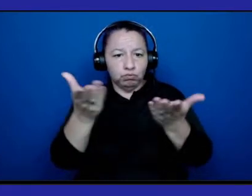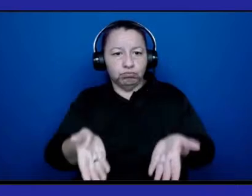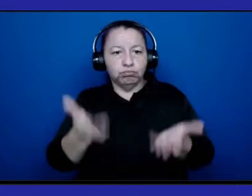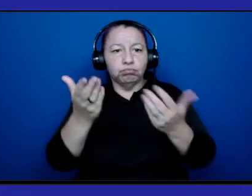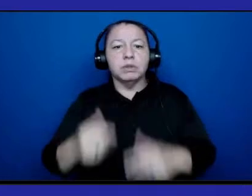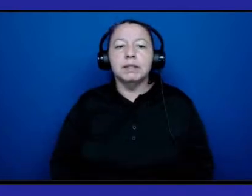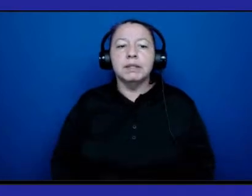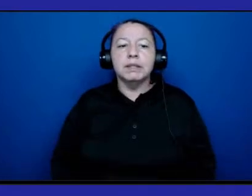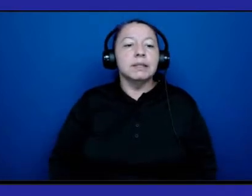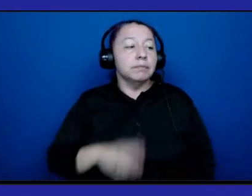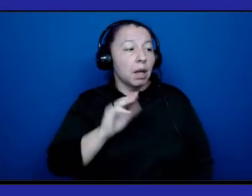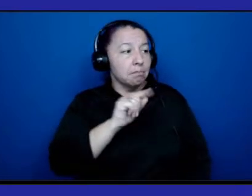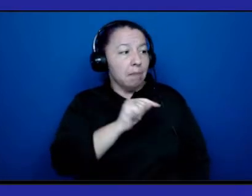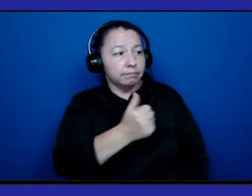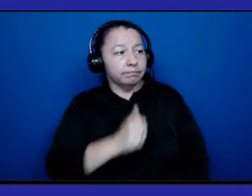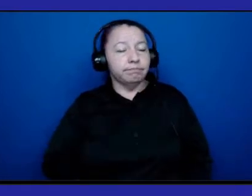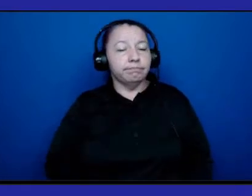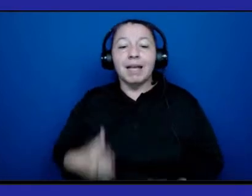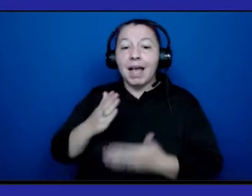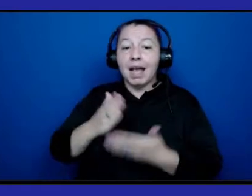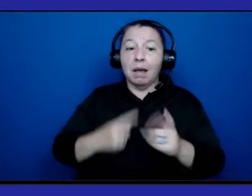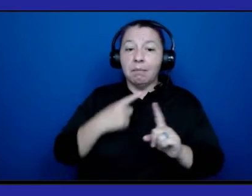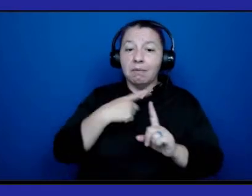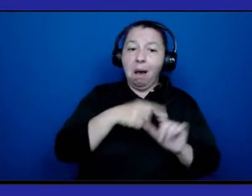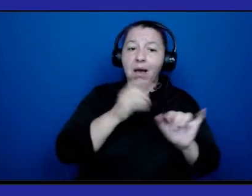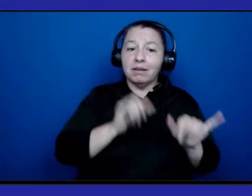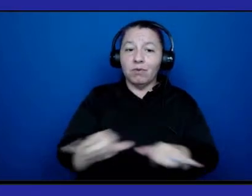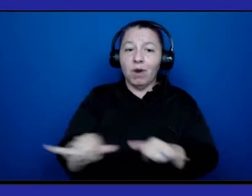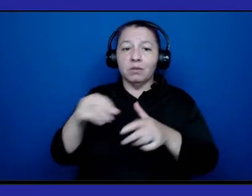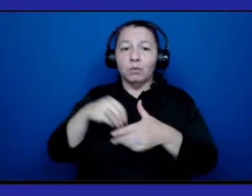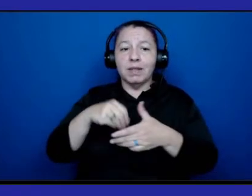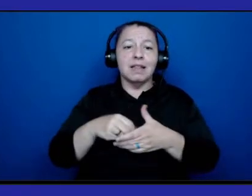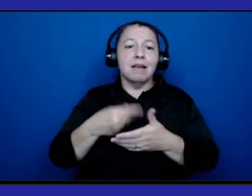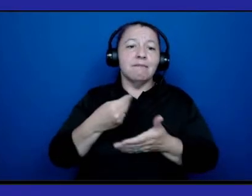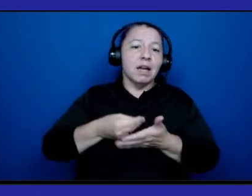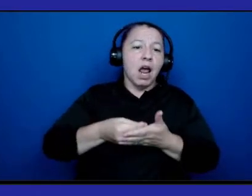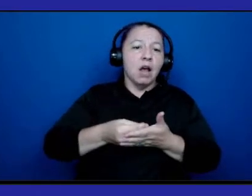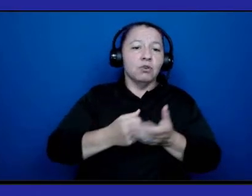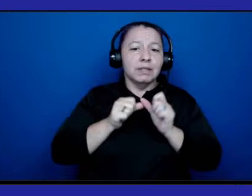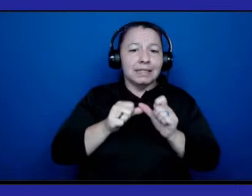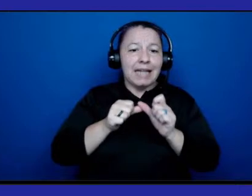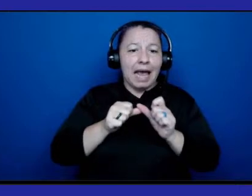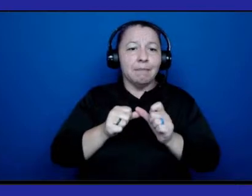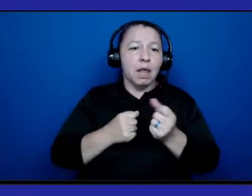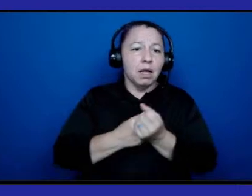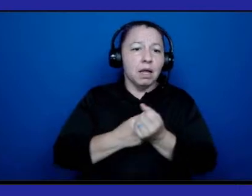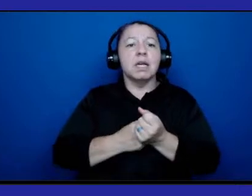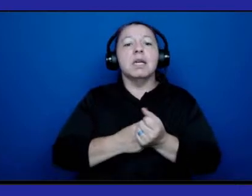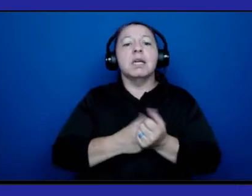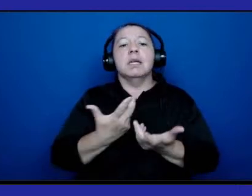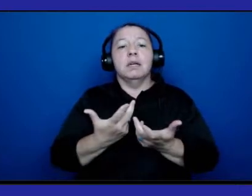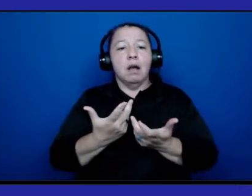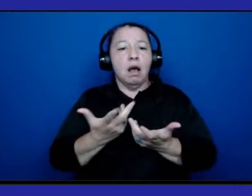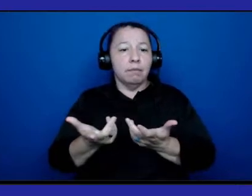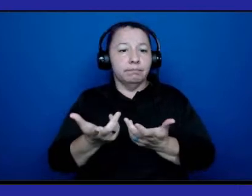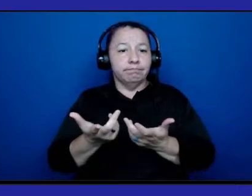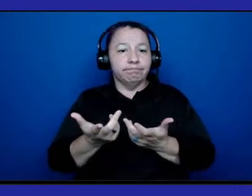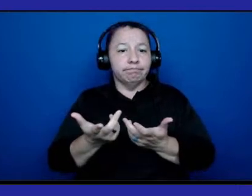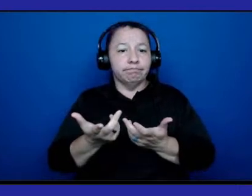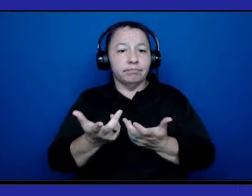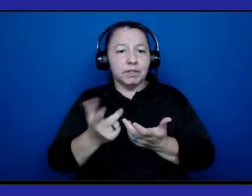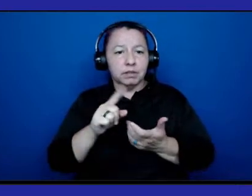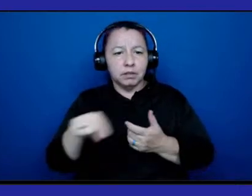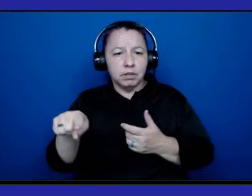on our some of the positive trends in our financial sustainability, the percent of patients that we are engaging, with the measure we were just talking about, increased